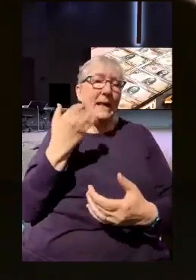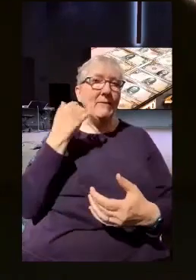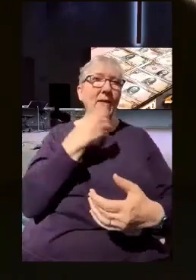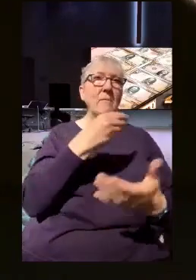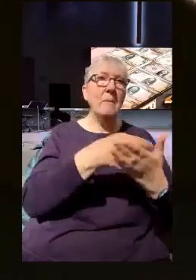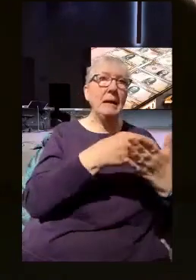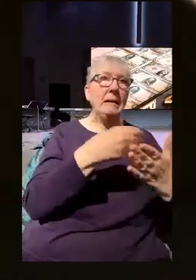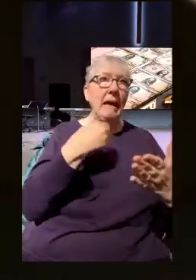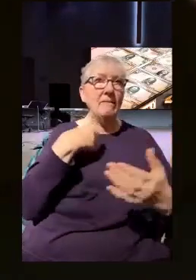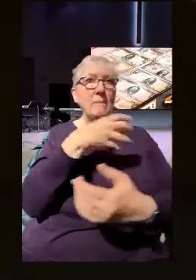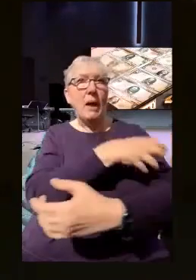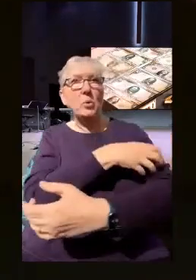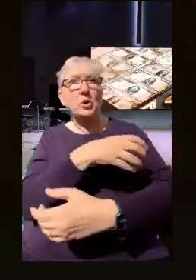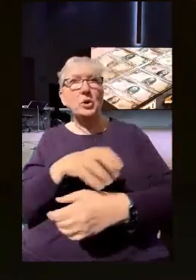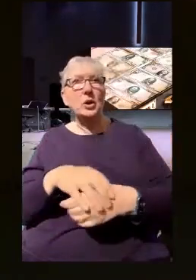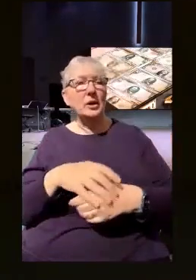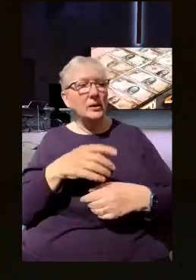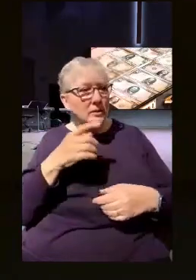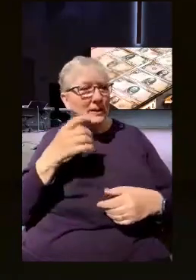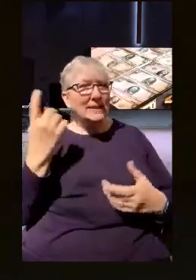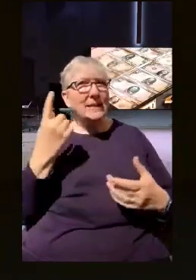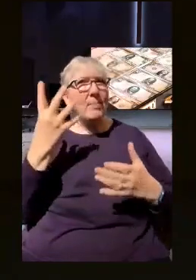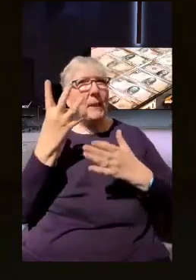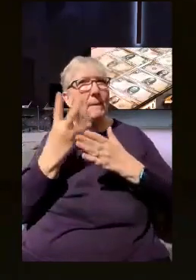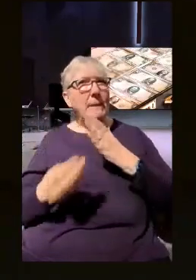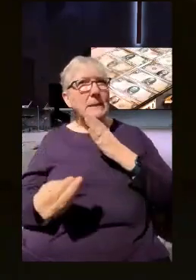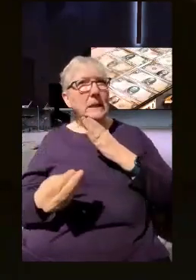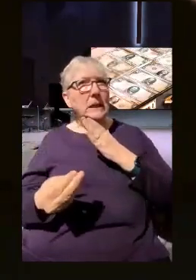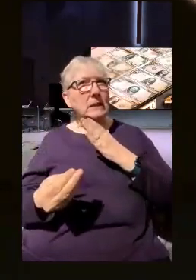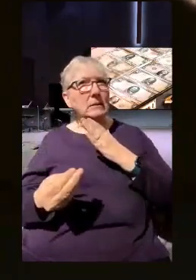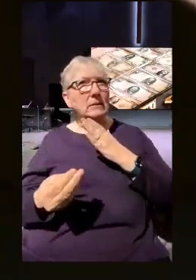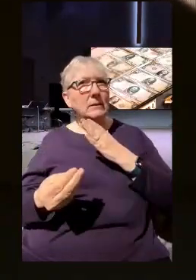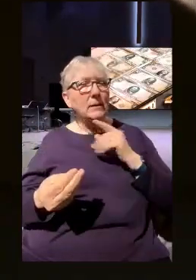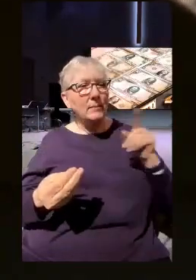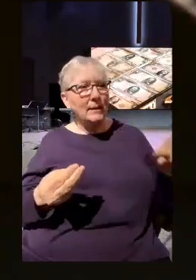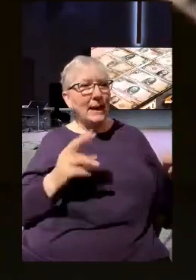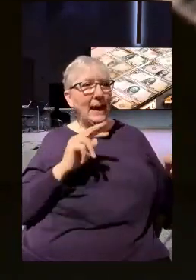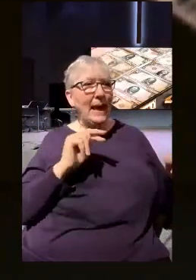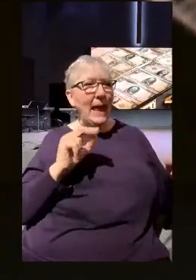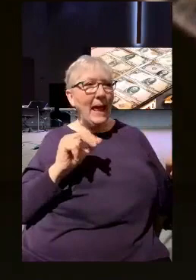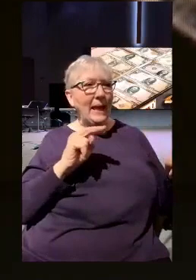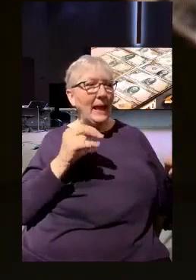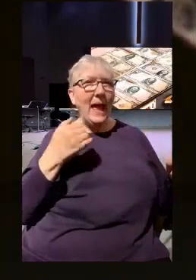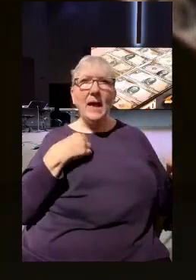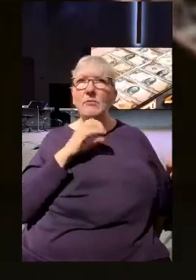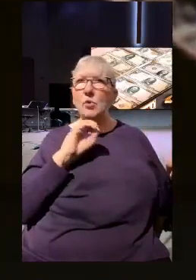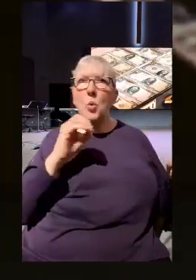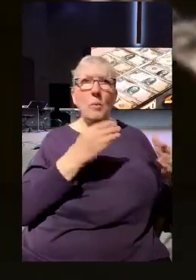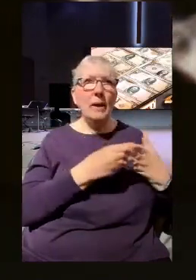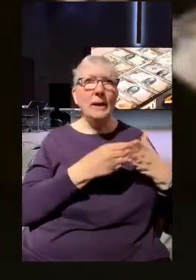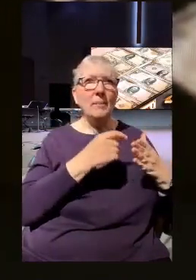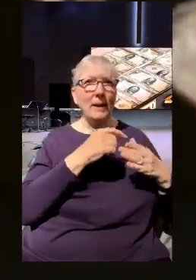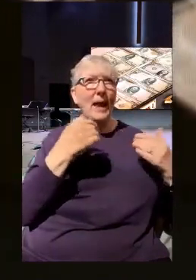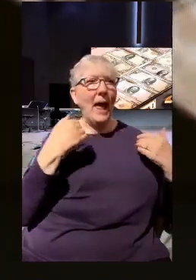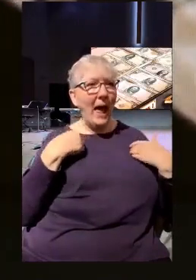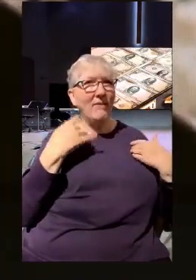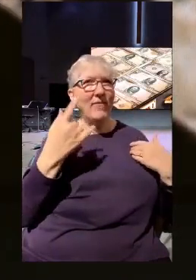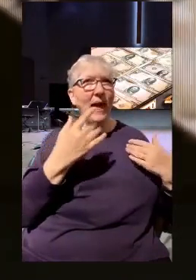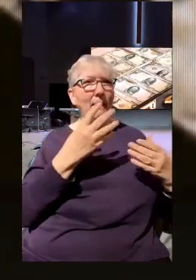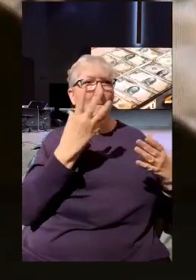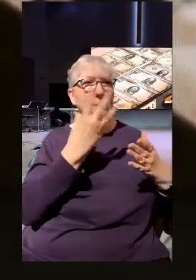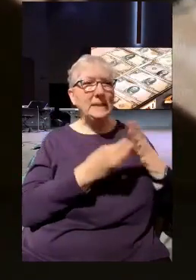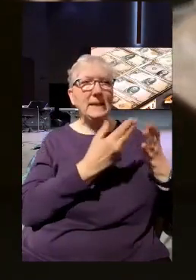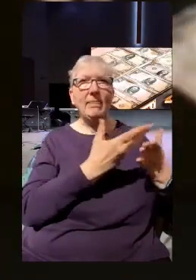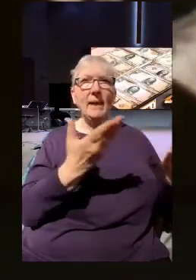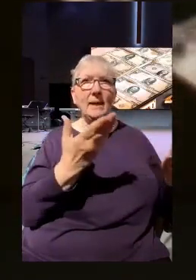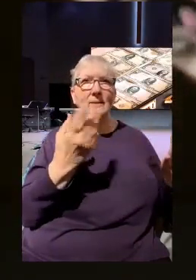there was something missing, and that was God's grace. When I think about that nanny, I think about all the humble